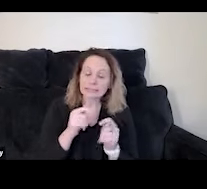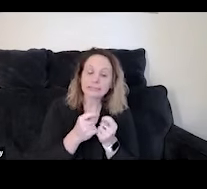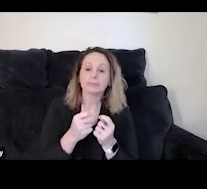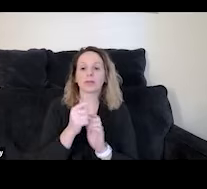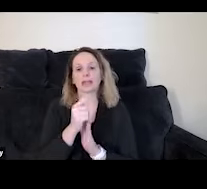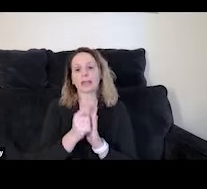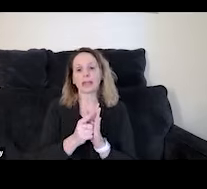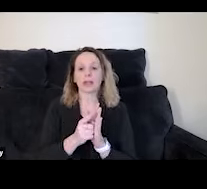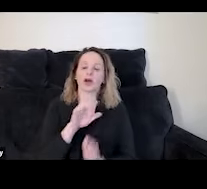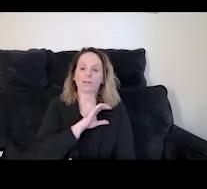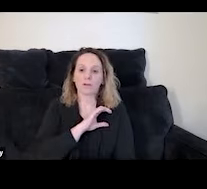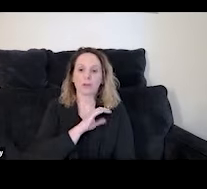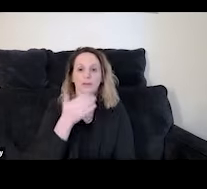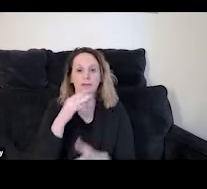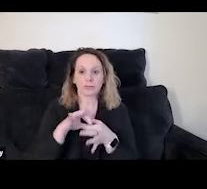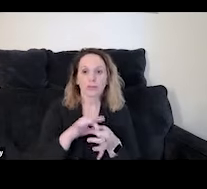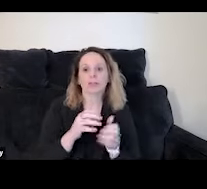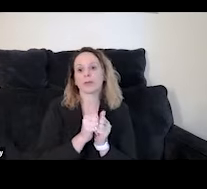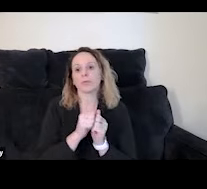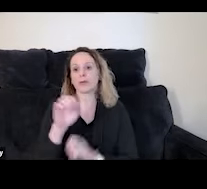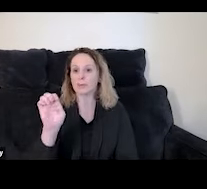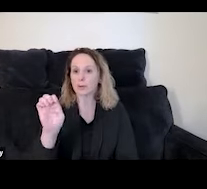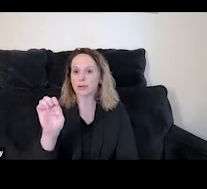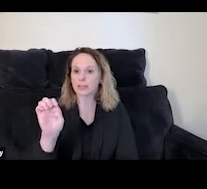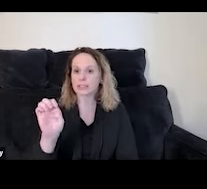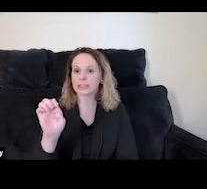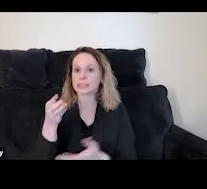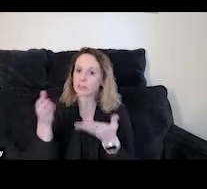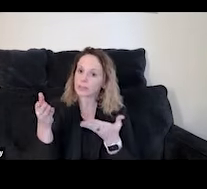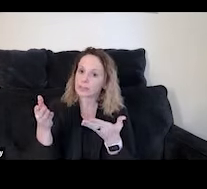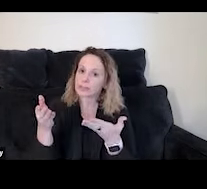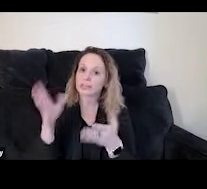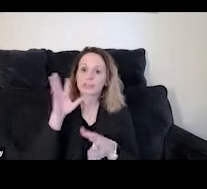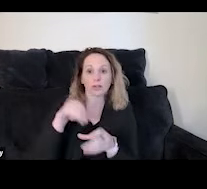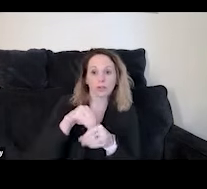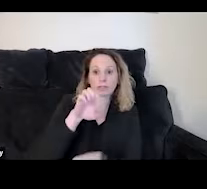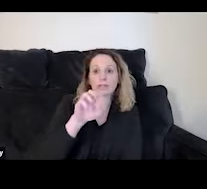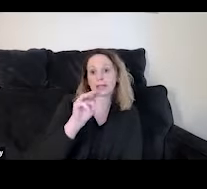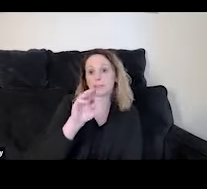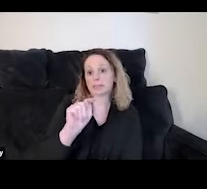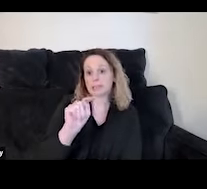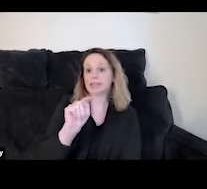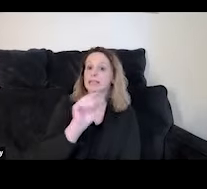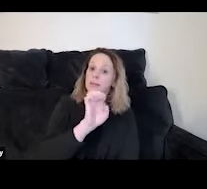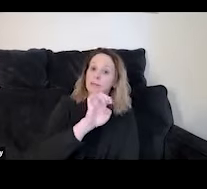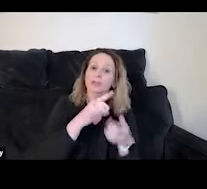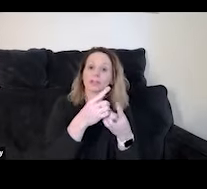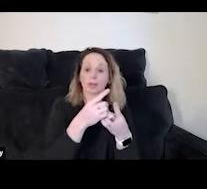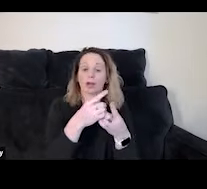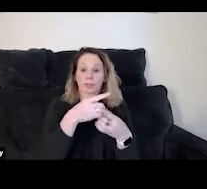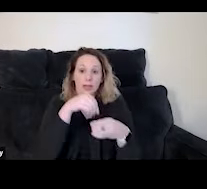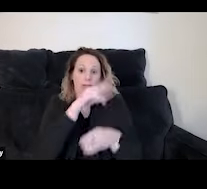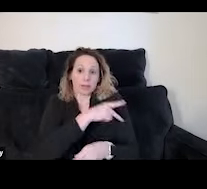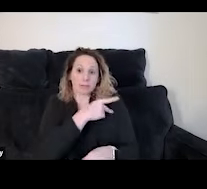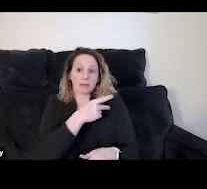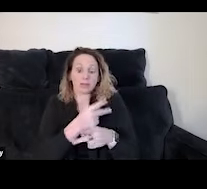They have good relationships when it comes to emergency services, including EMTs, emergency departments, and inpatient care.